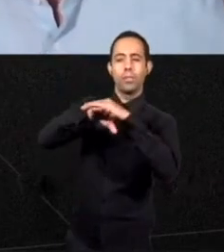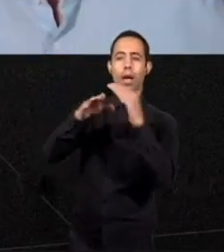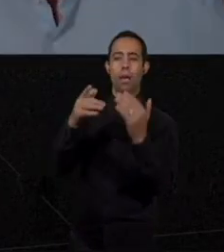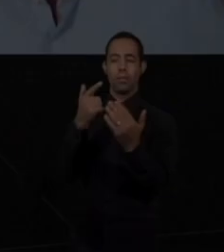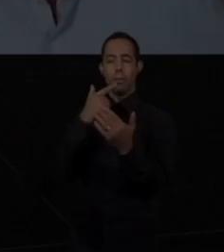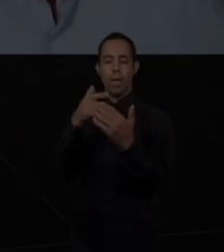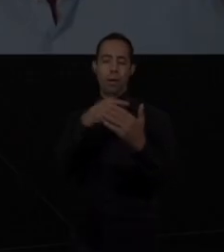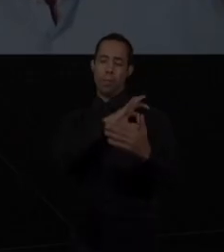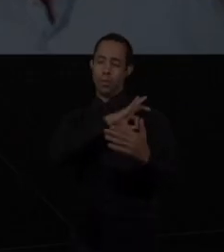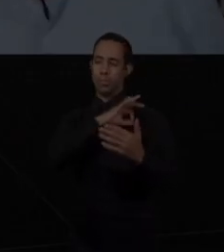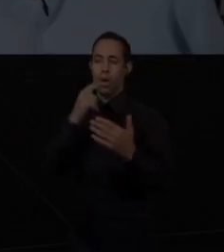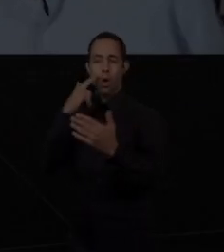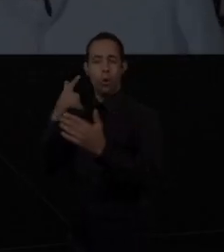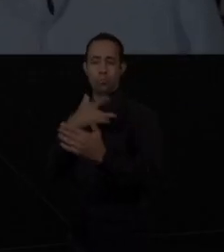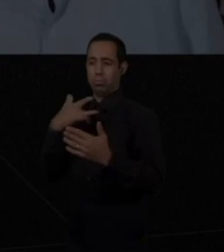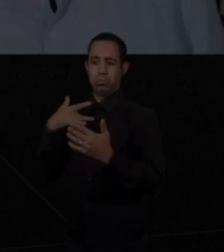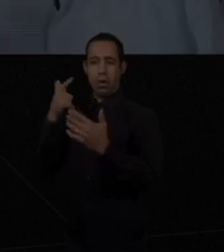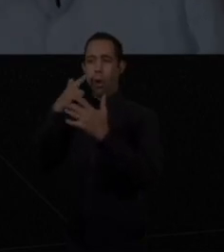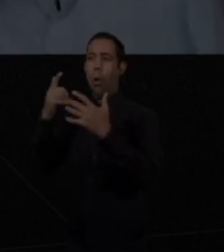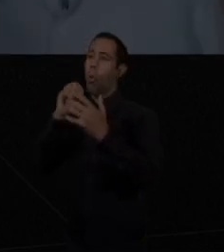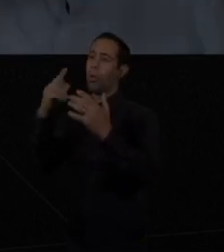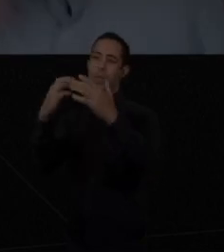corporations.